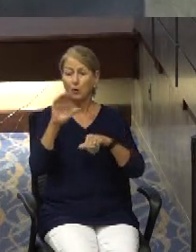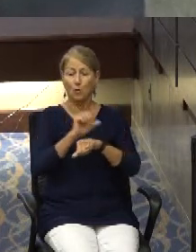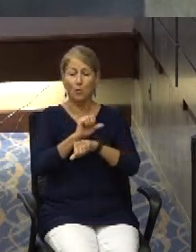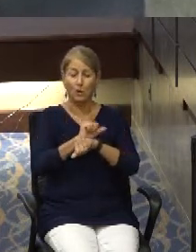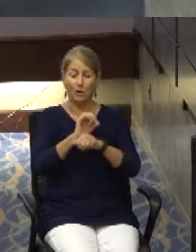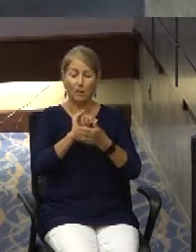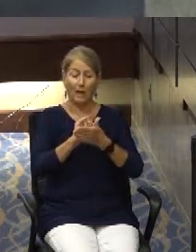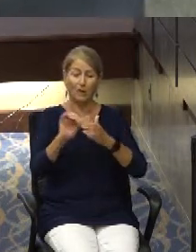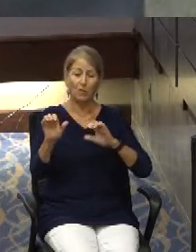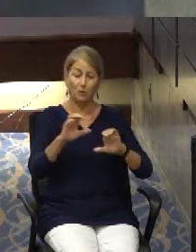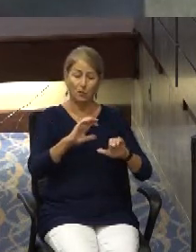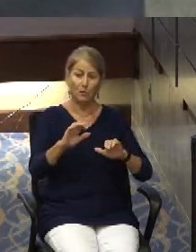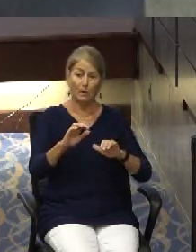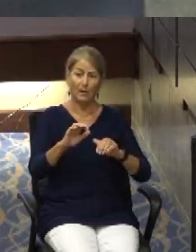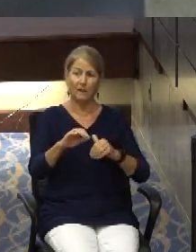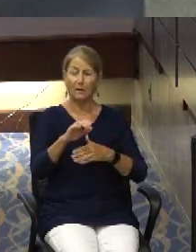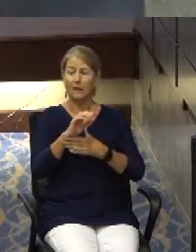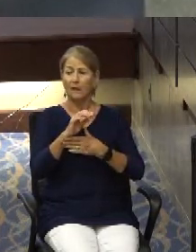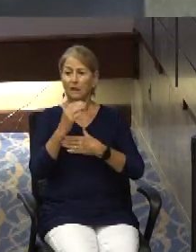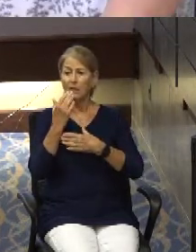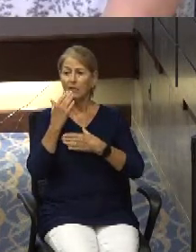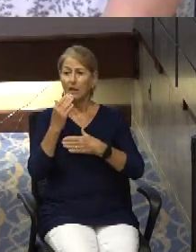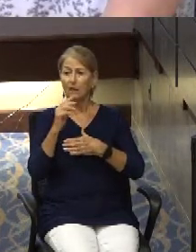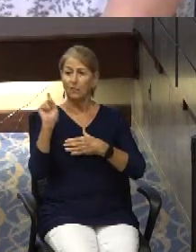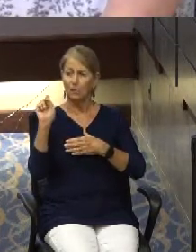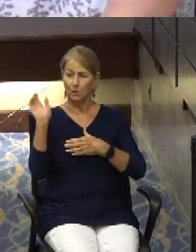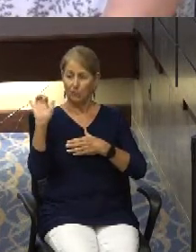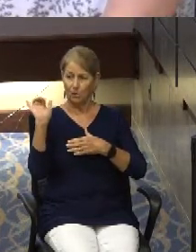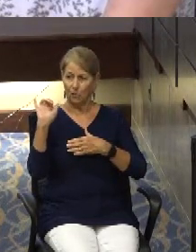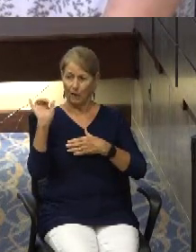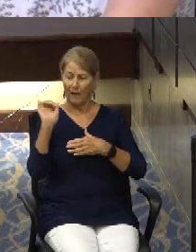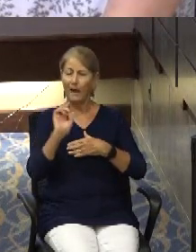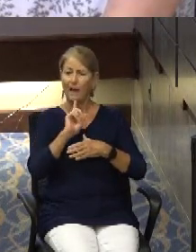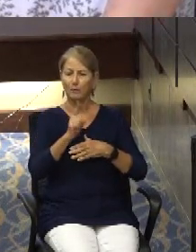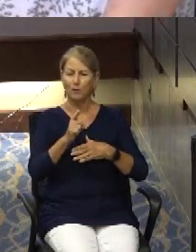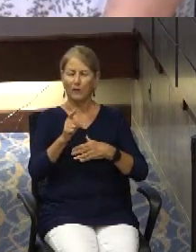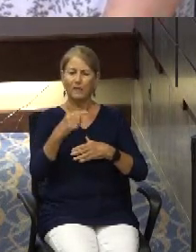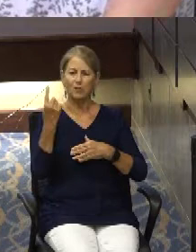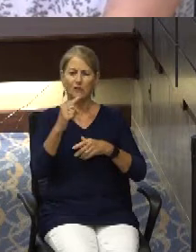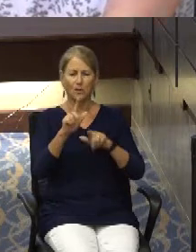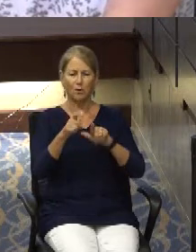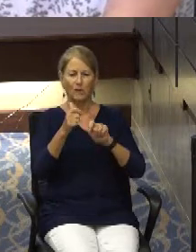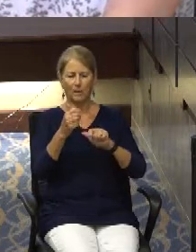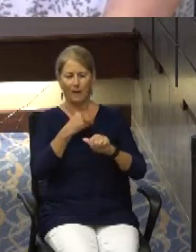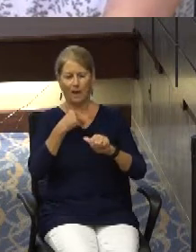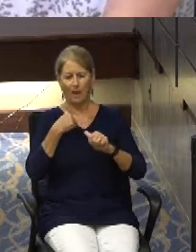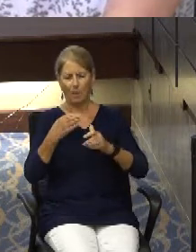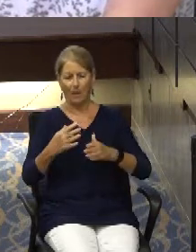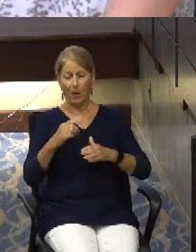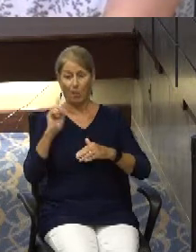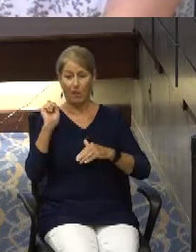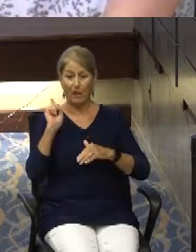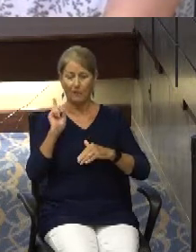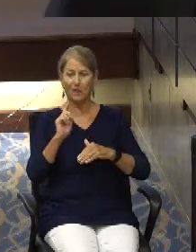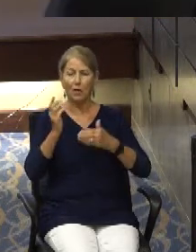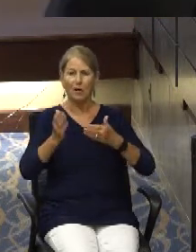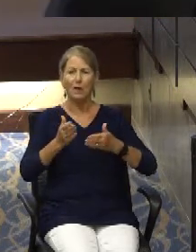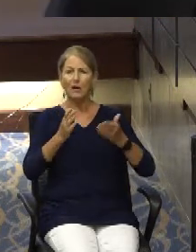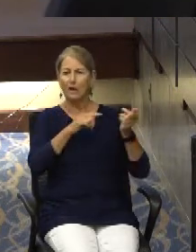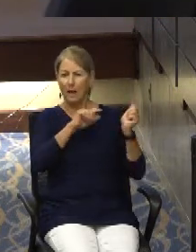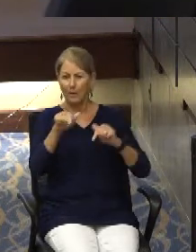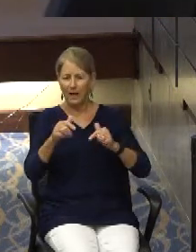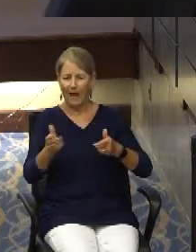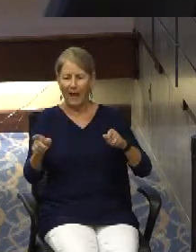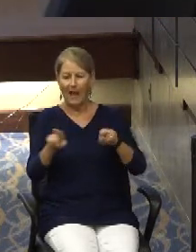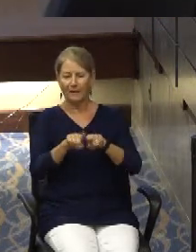and Joel, we thank you so much too. Absolutely. And just quickly, Mayor, these are coming as a recommendation essentially from